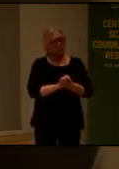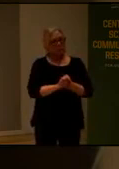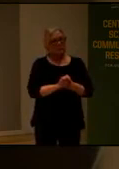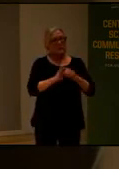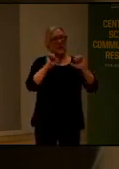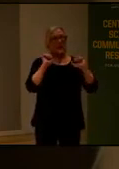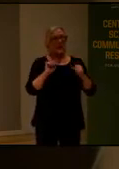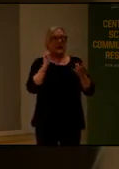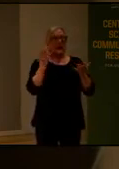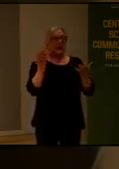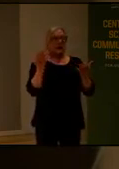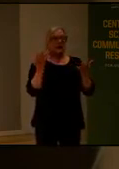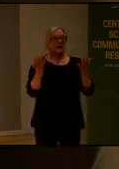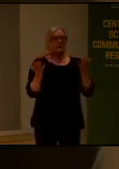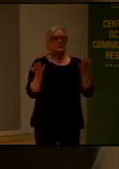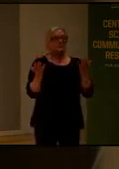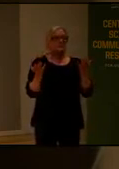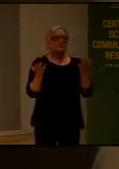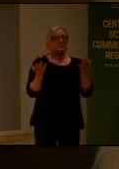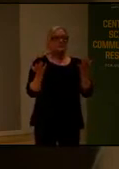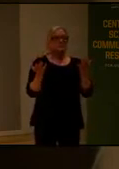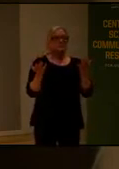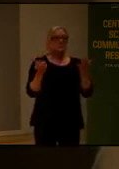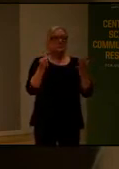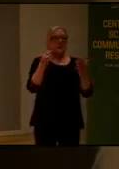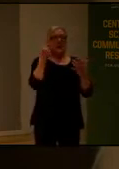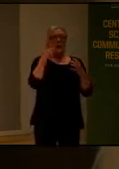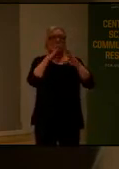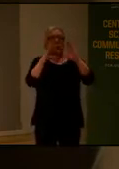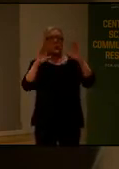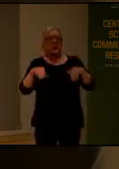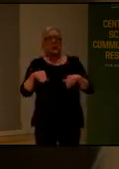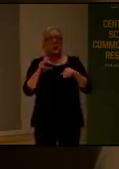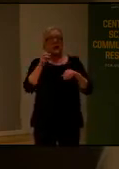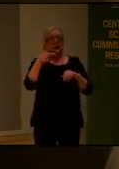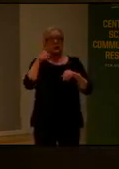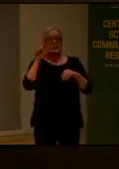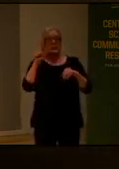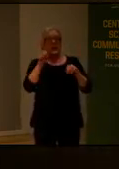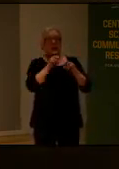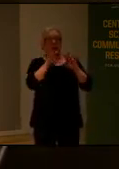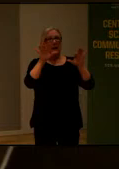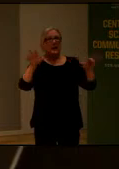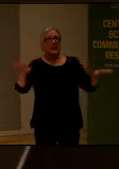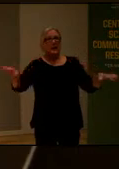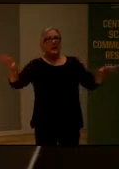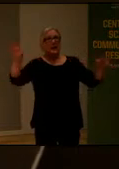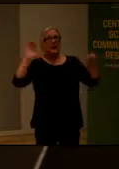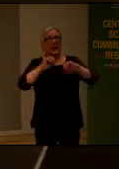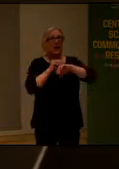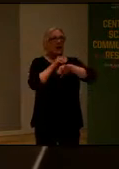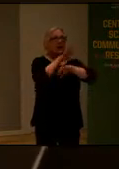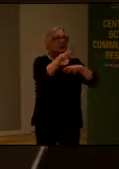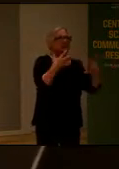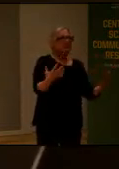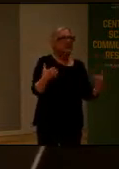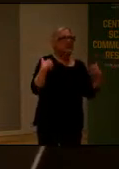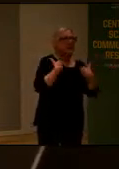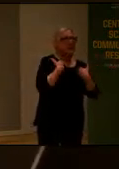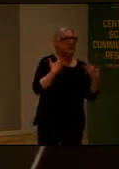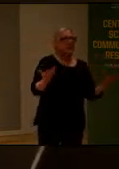minimize the greenhouse gas emissions associated with raising of animals.